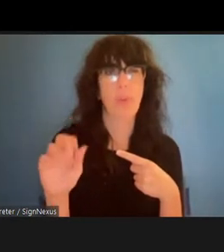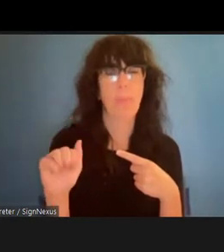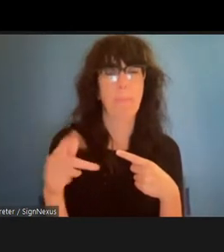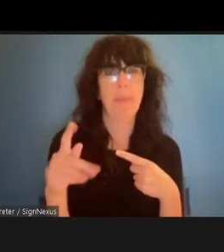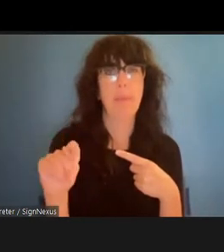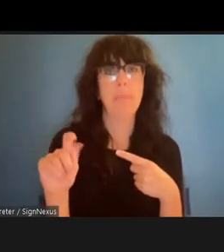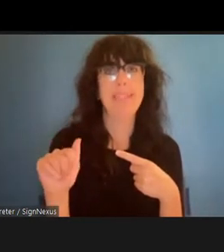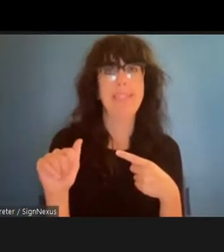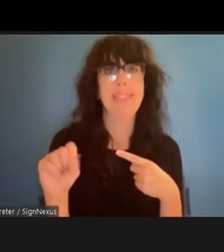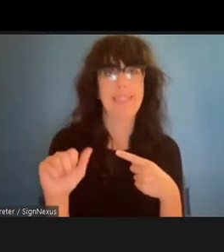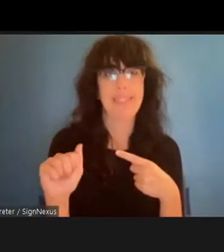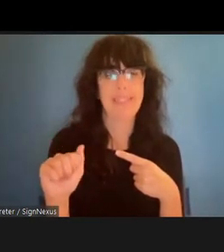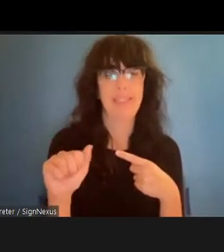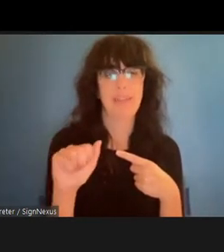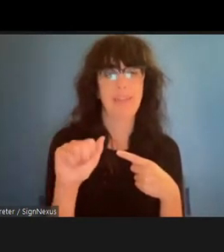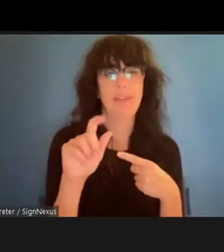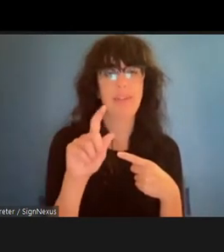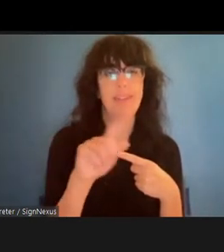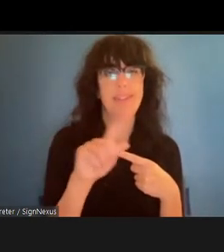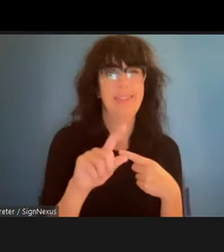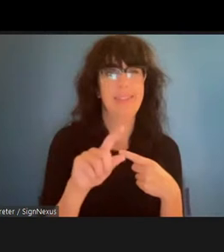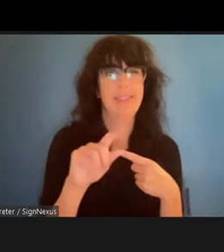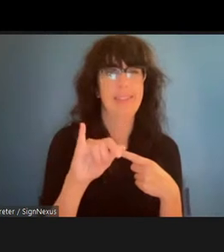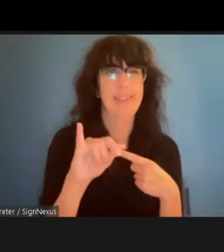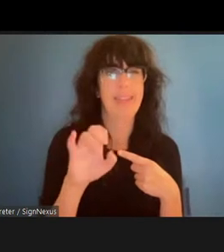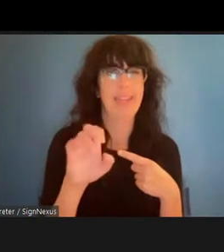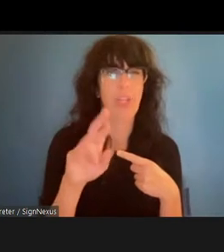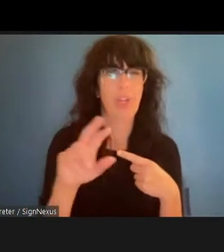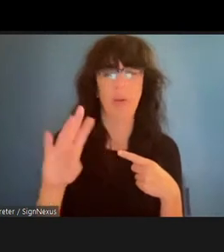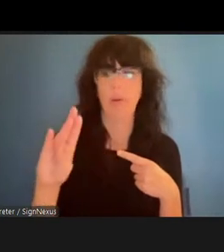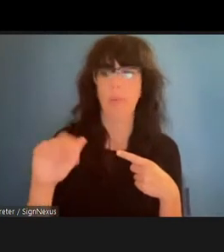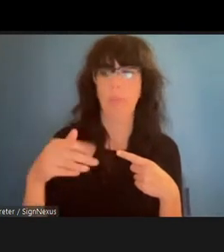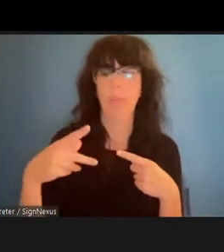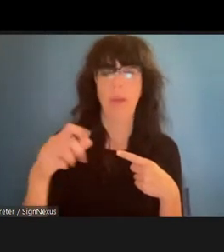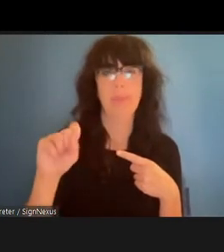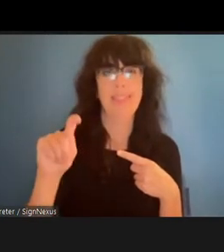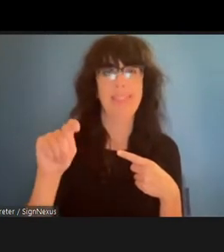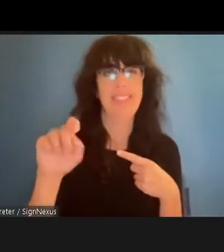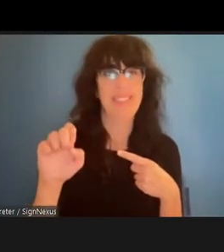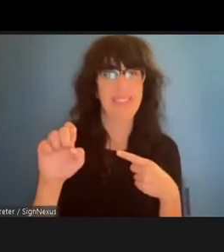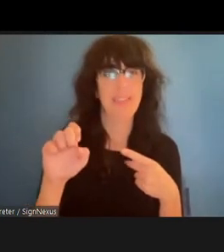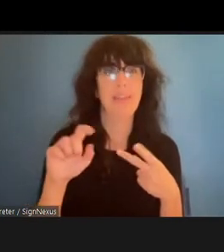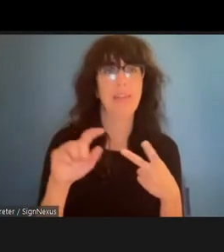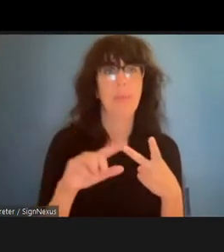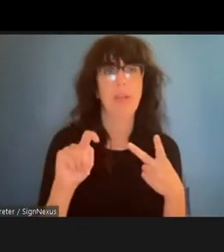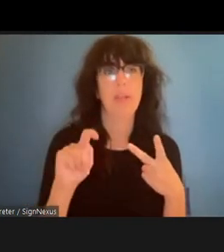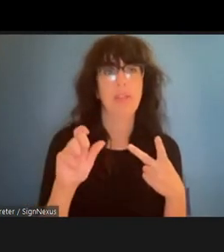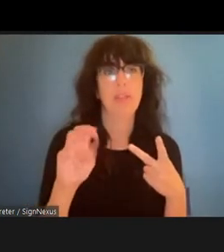the next speaker is zaire baptiste followed by tom kozowski